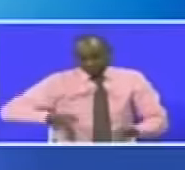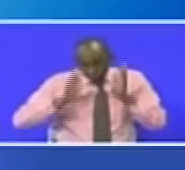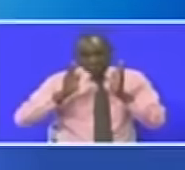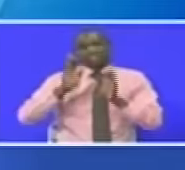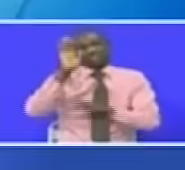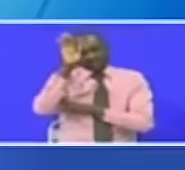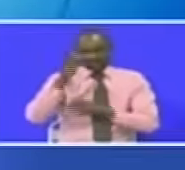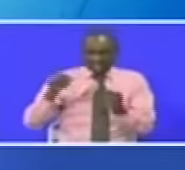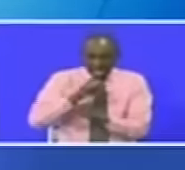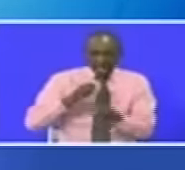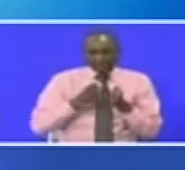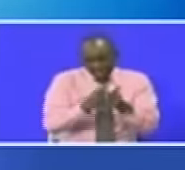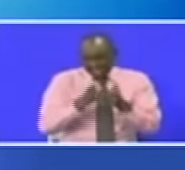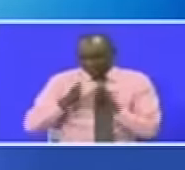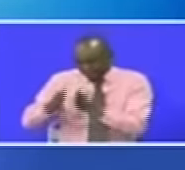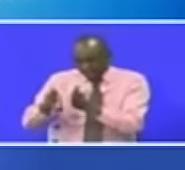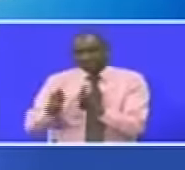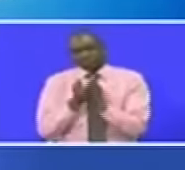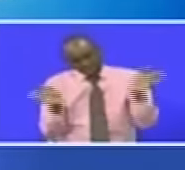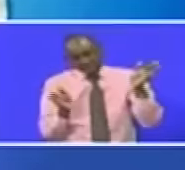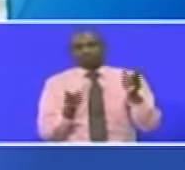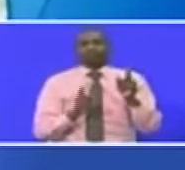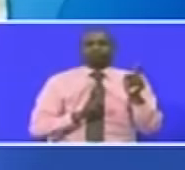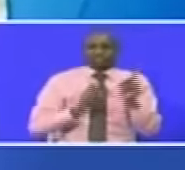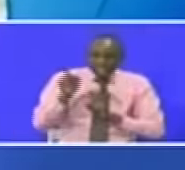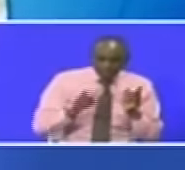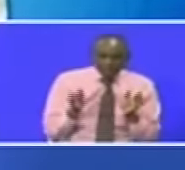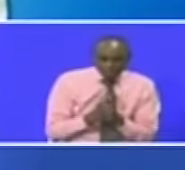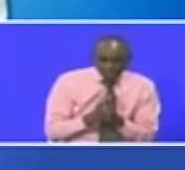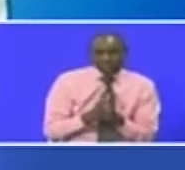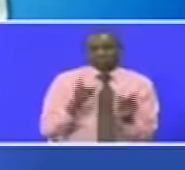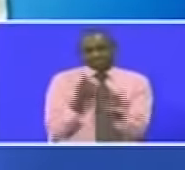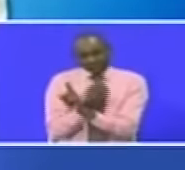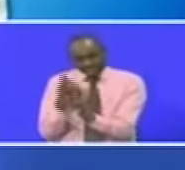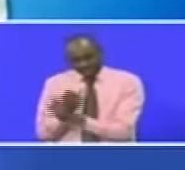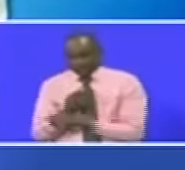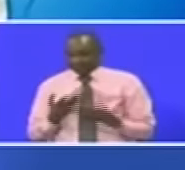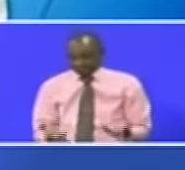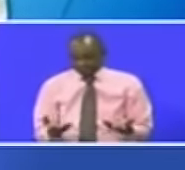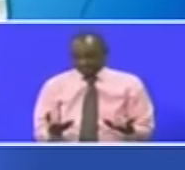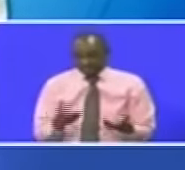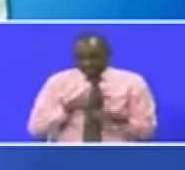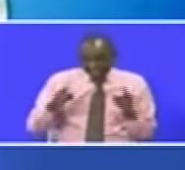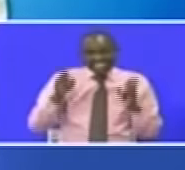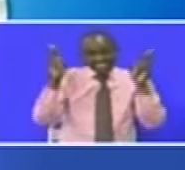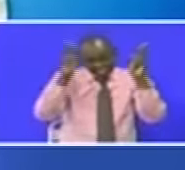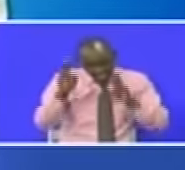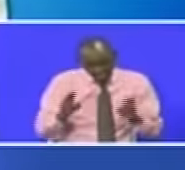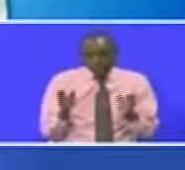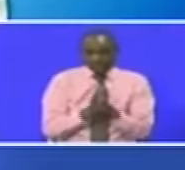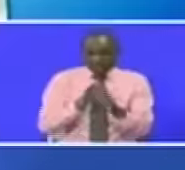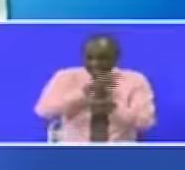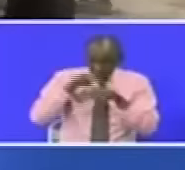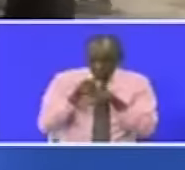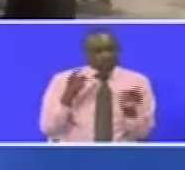traffic and parking, public road transport, as well as ferries and harbors, excluding international and